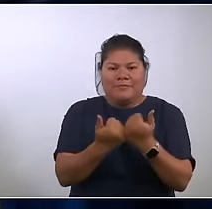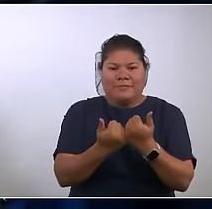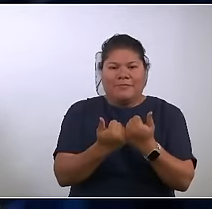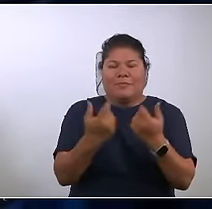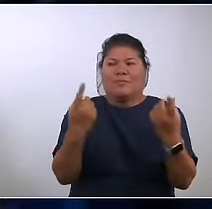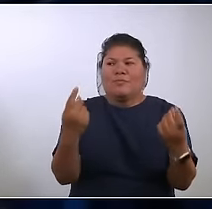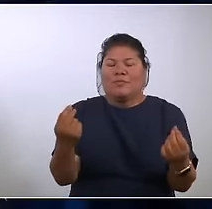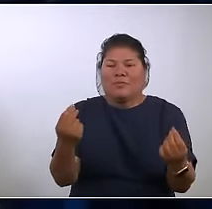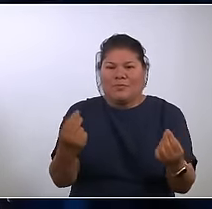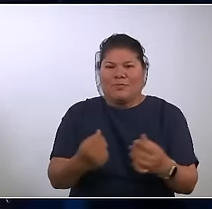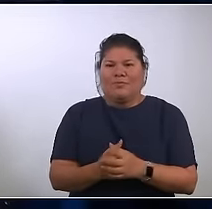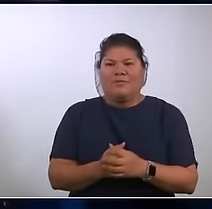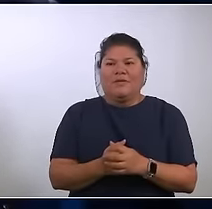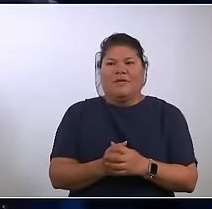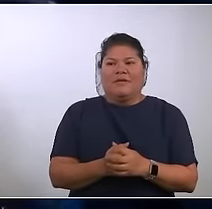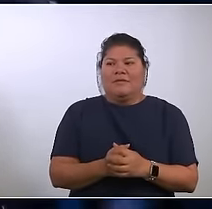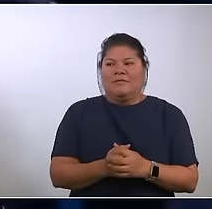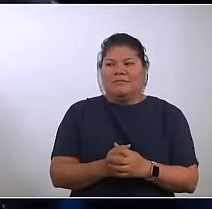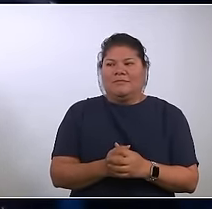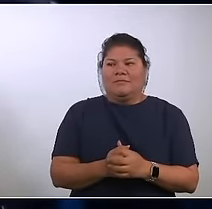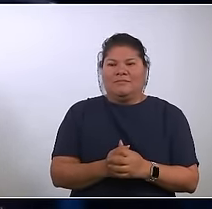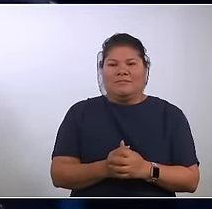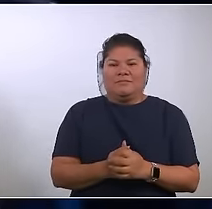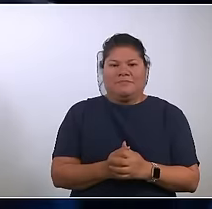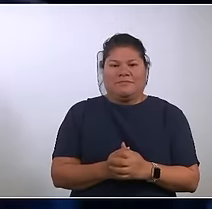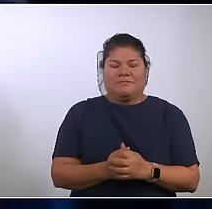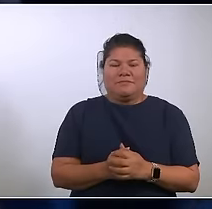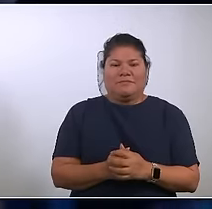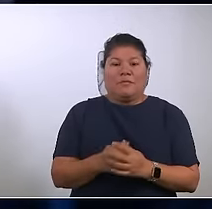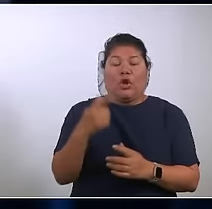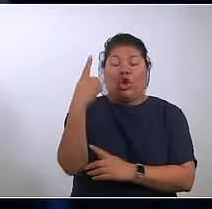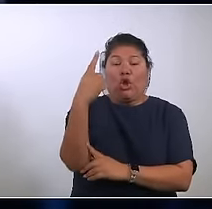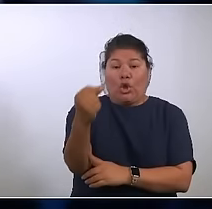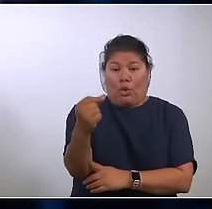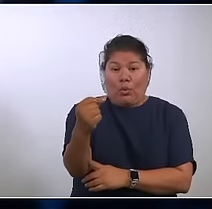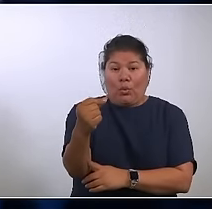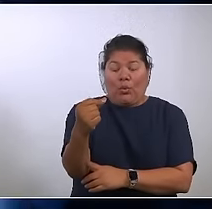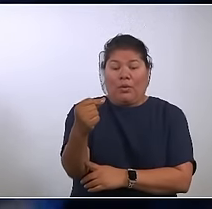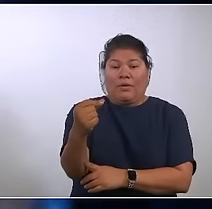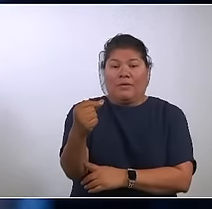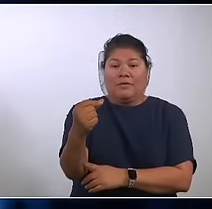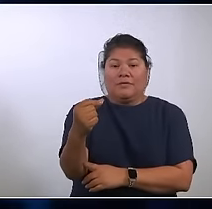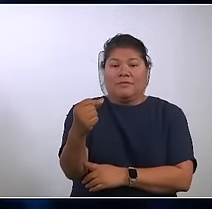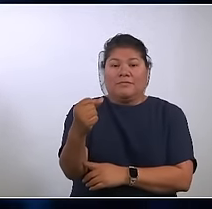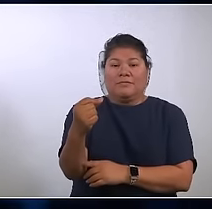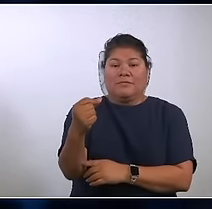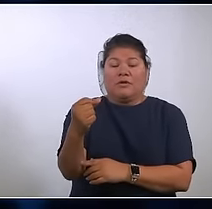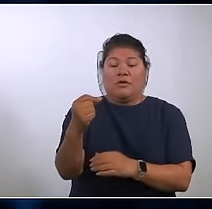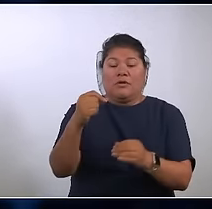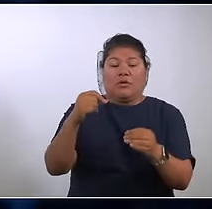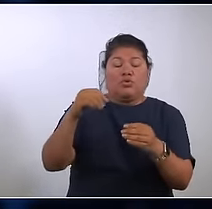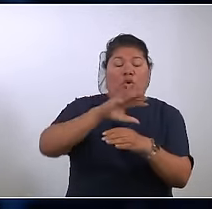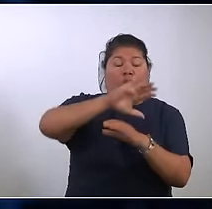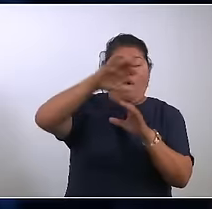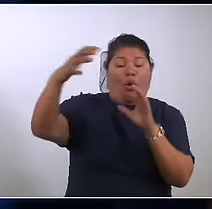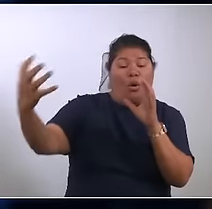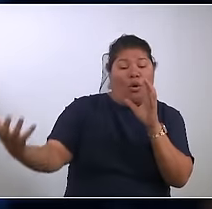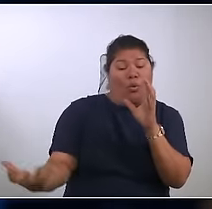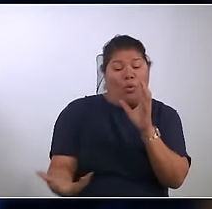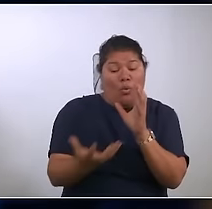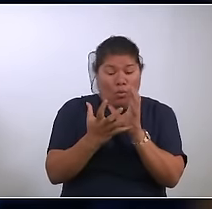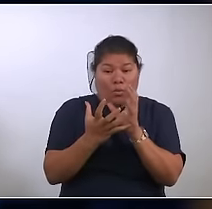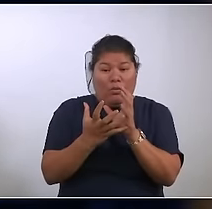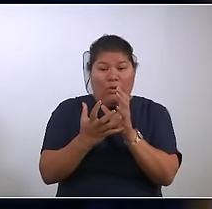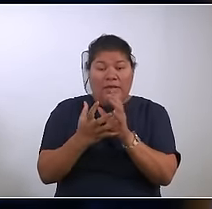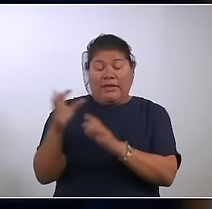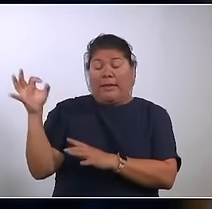assembly to do. Aquí está lo que Jesús dice a la asamblea apostólica hacer. Go Id into all the world por todo el